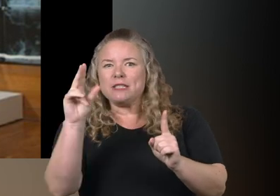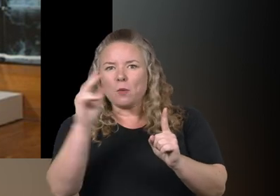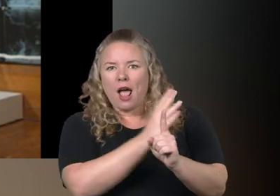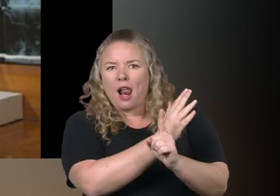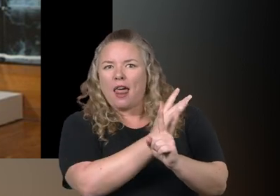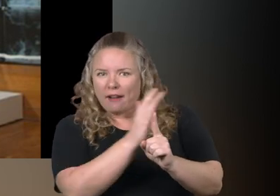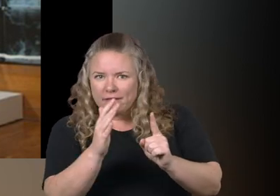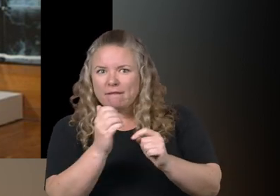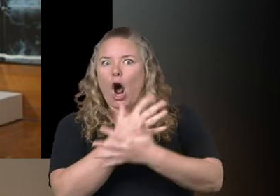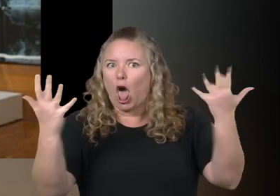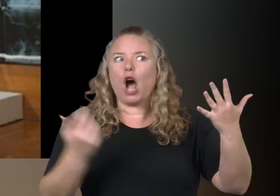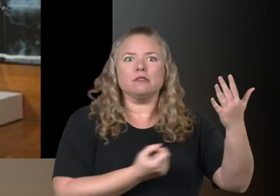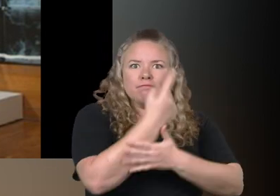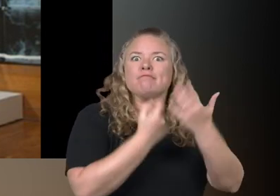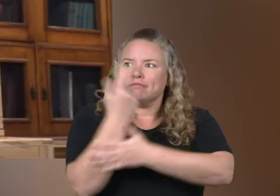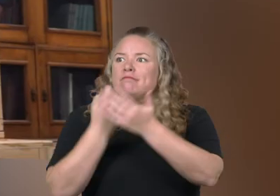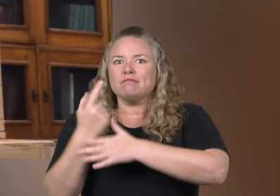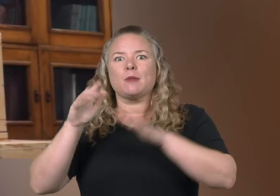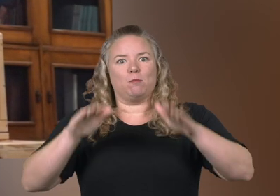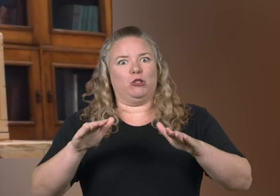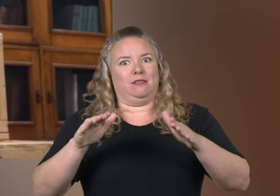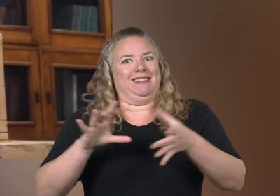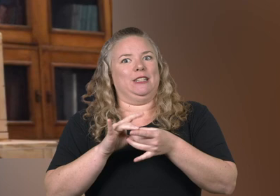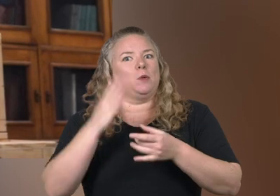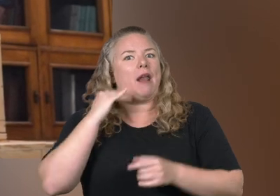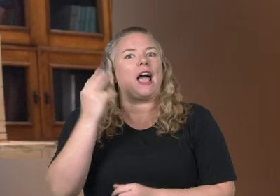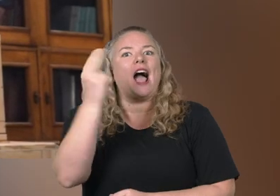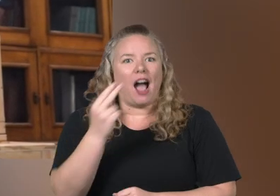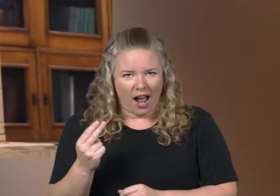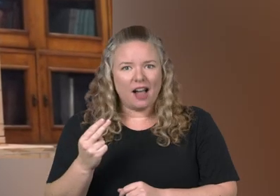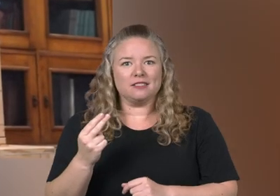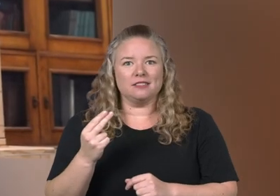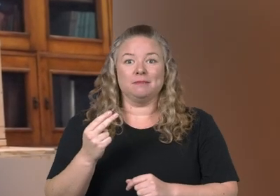on in terms of black art in Britain. And there was